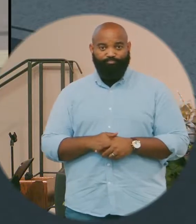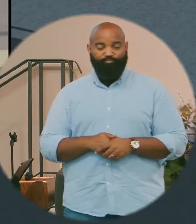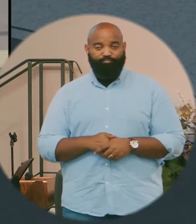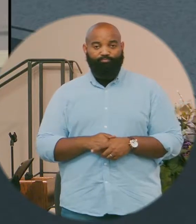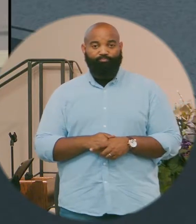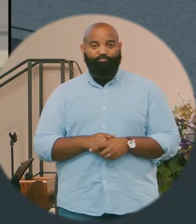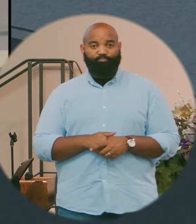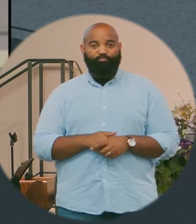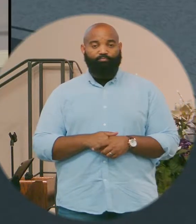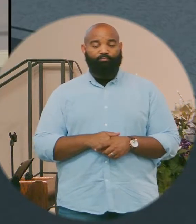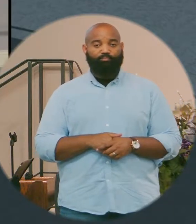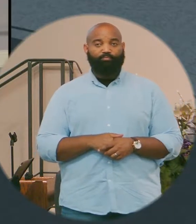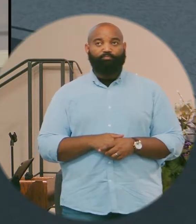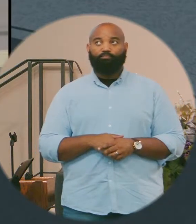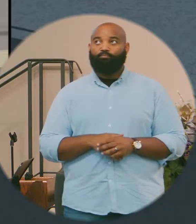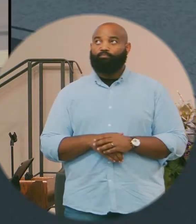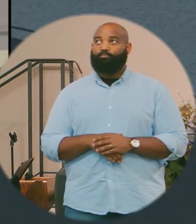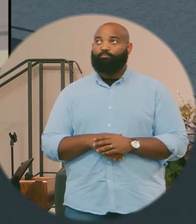of sin.